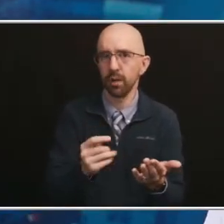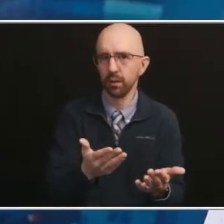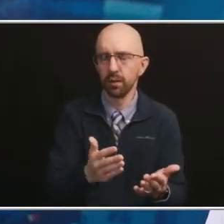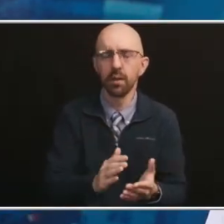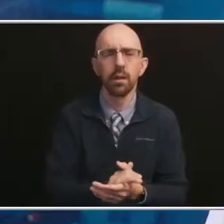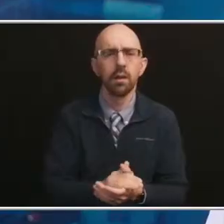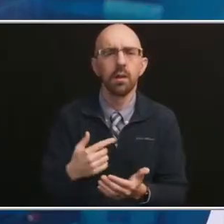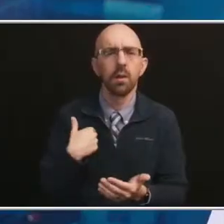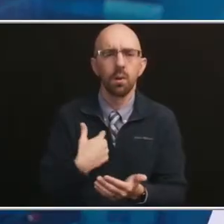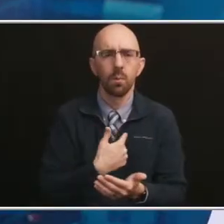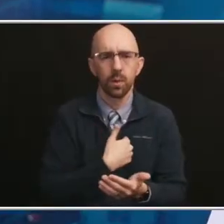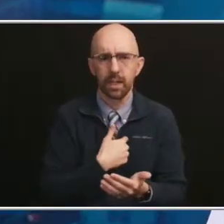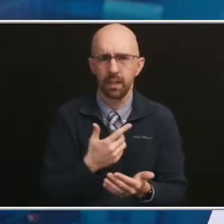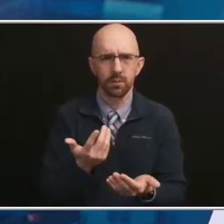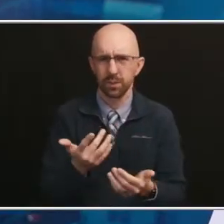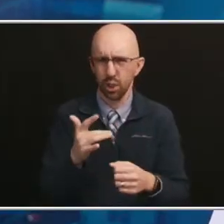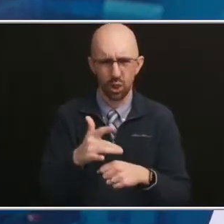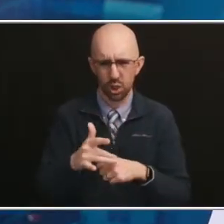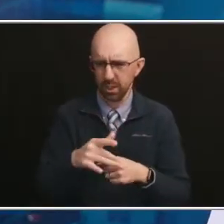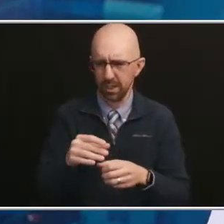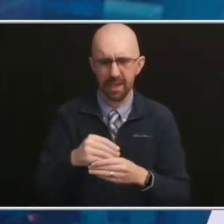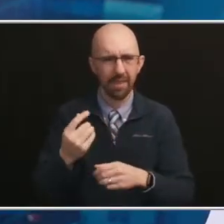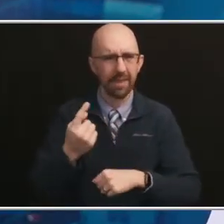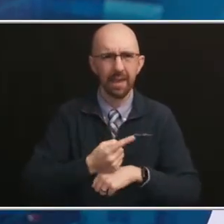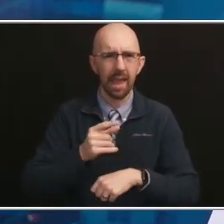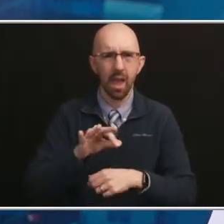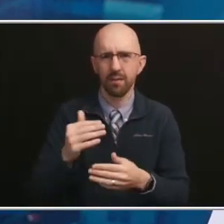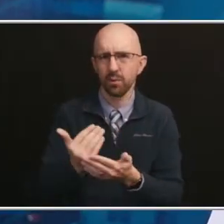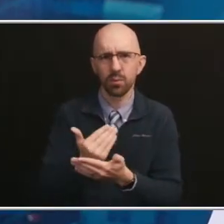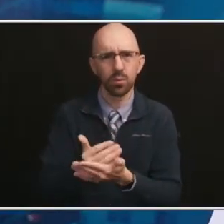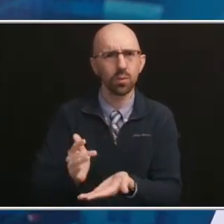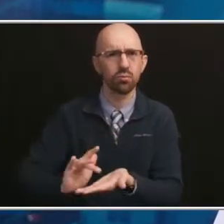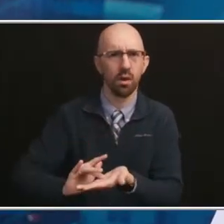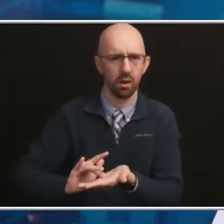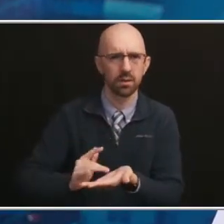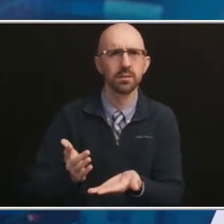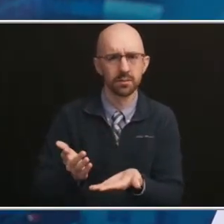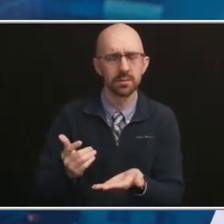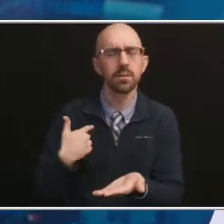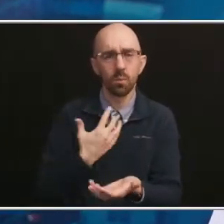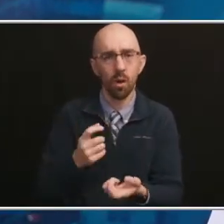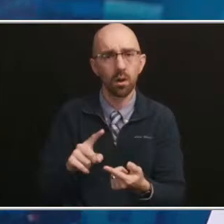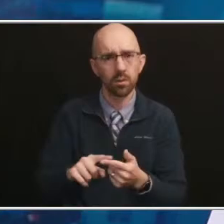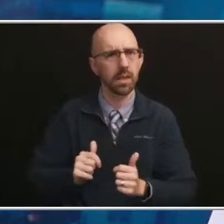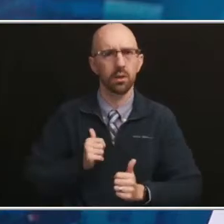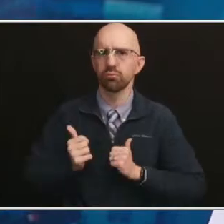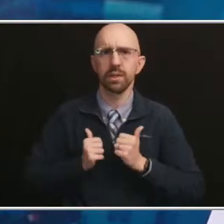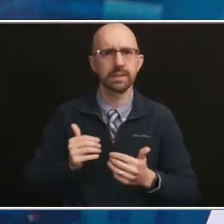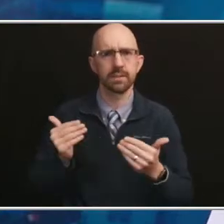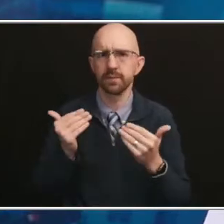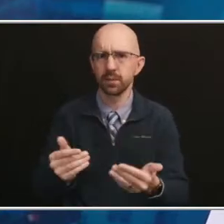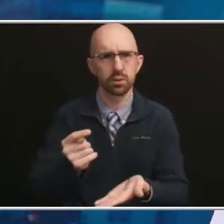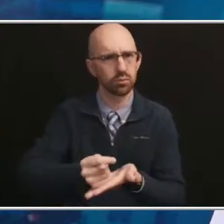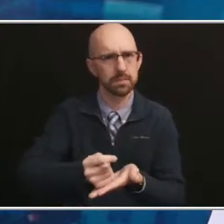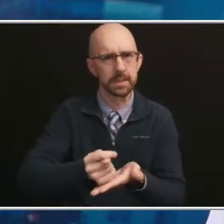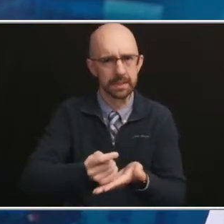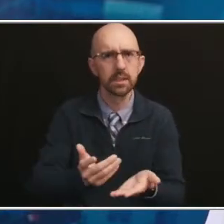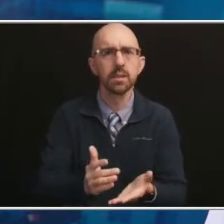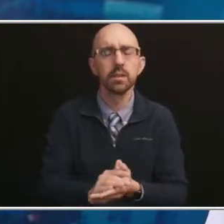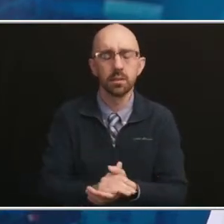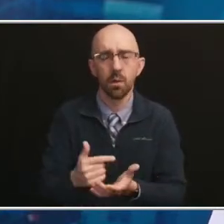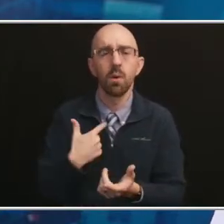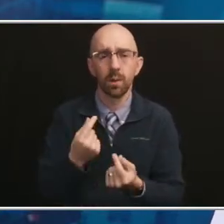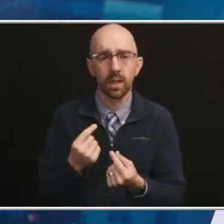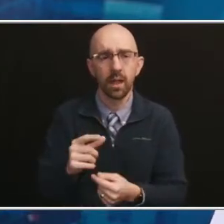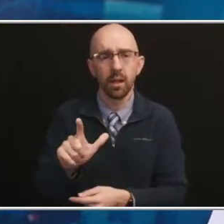was early in the days of these new drugs, and we wanted to be aggressive, and so we did a lumbar